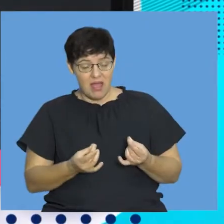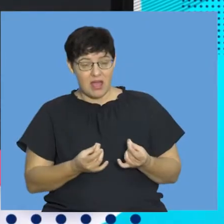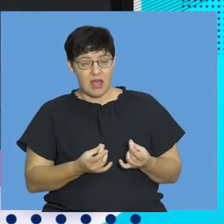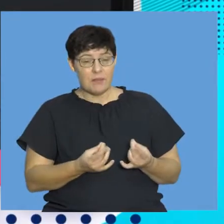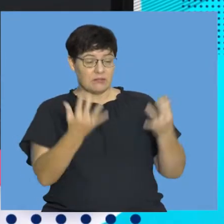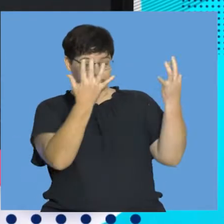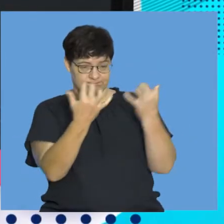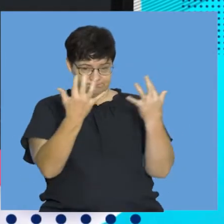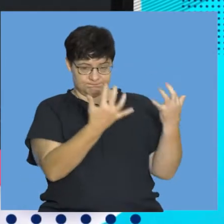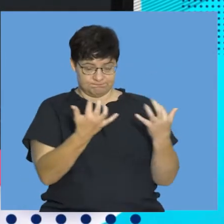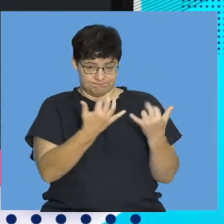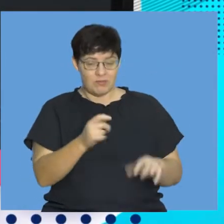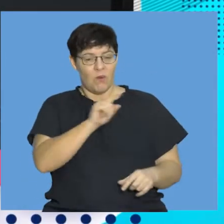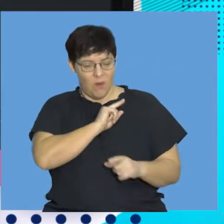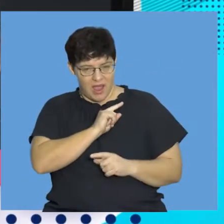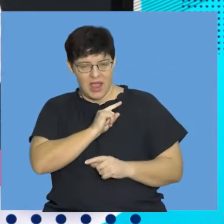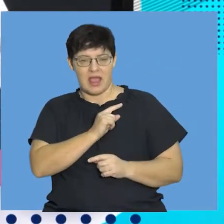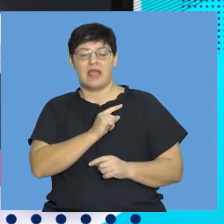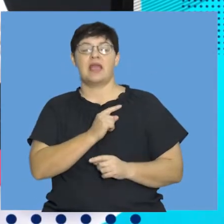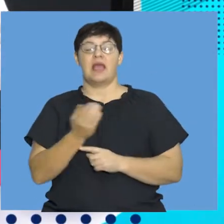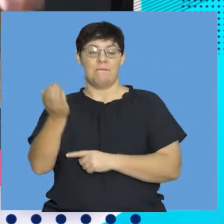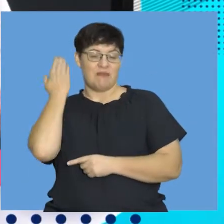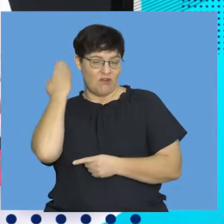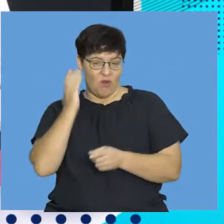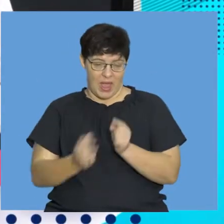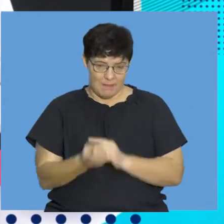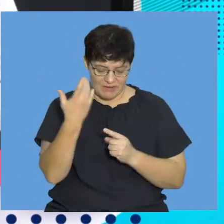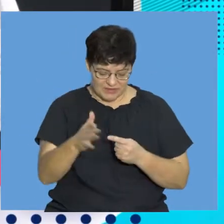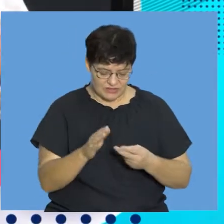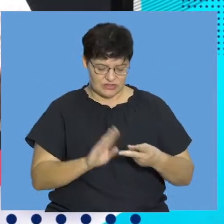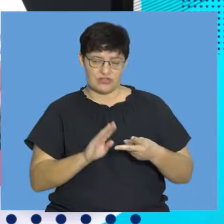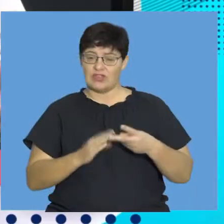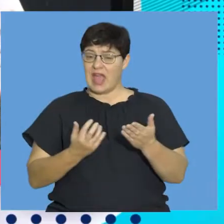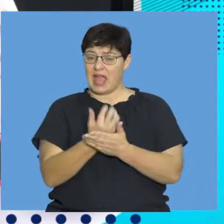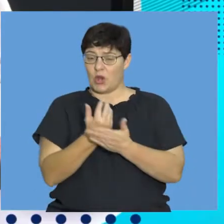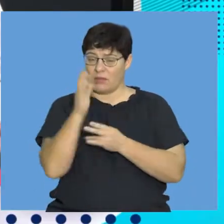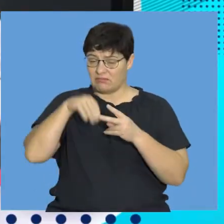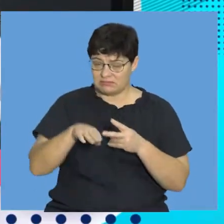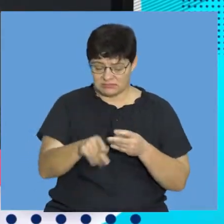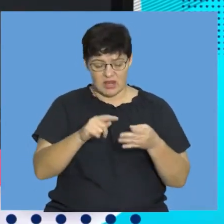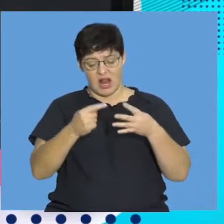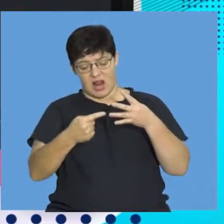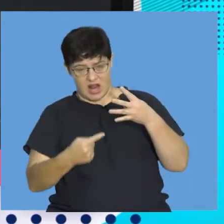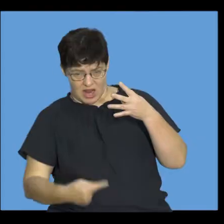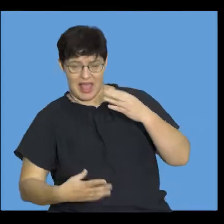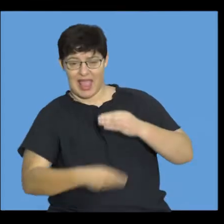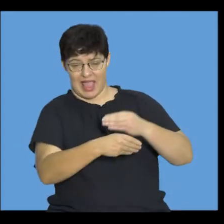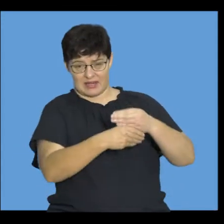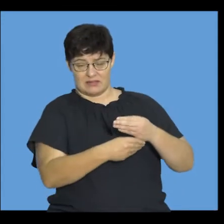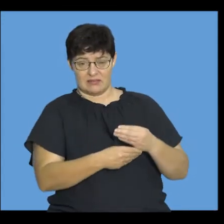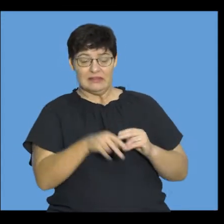on previous experience, based on circumstances in the economy, etc., etc., etc.